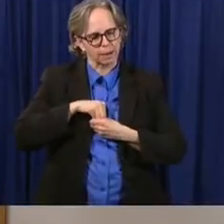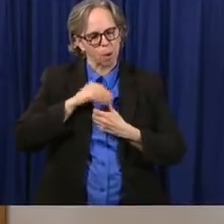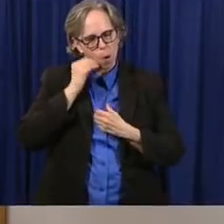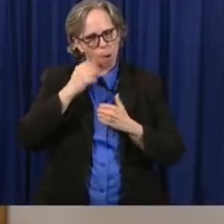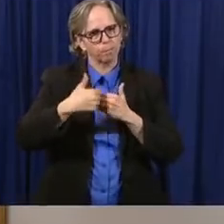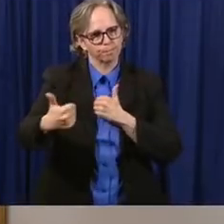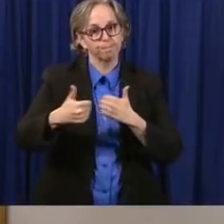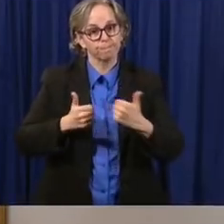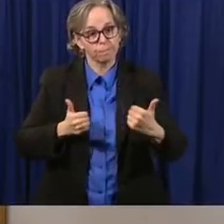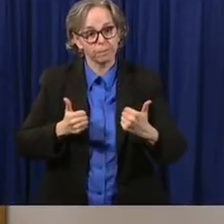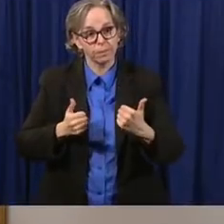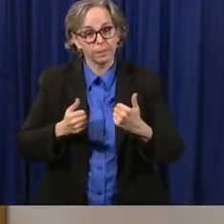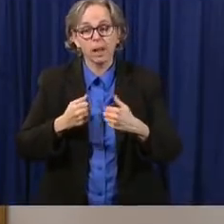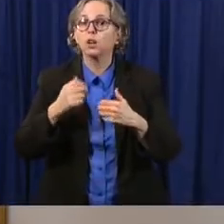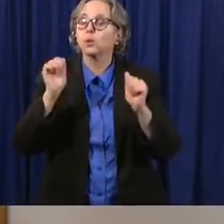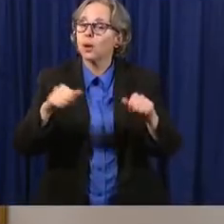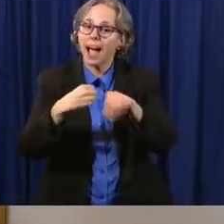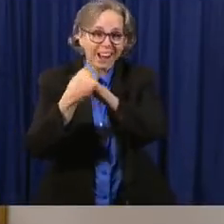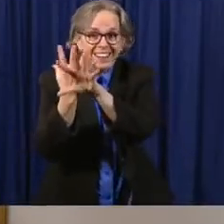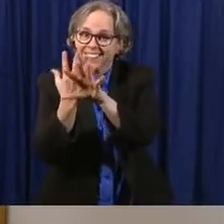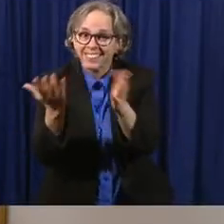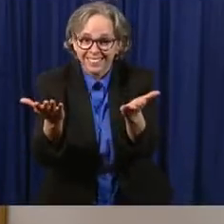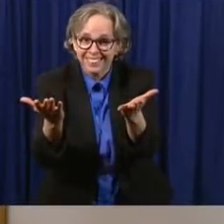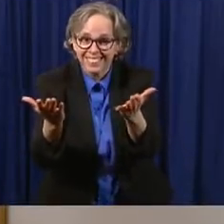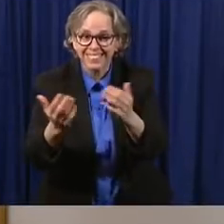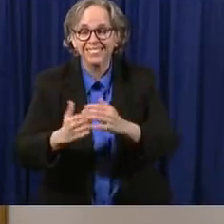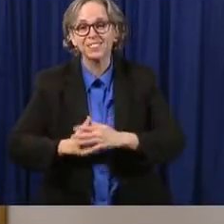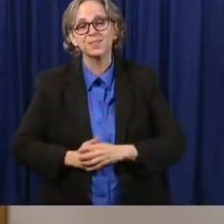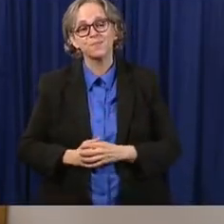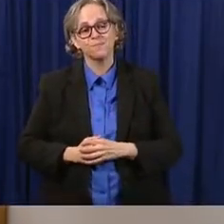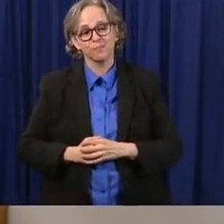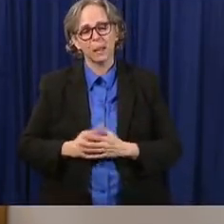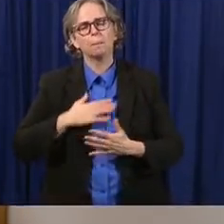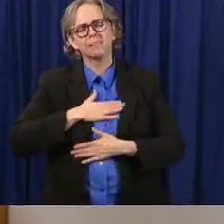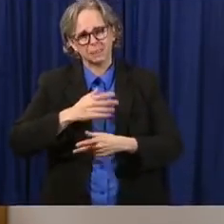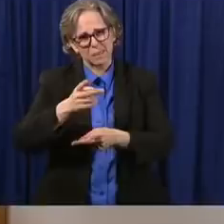virtually in any way that we can. Please be careful.